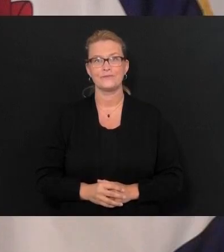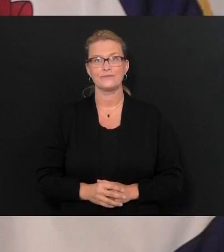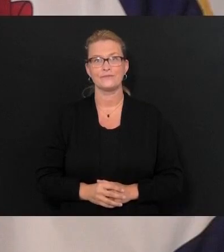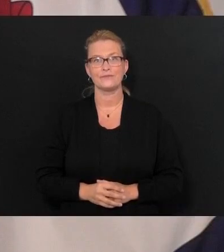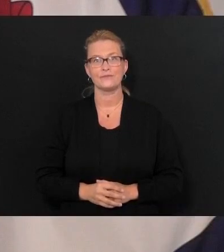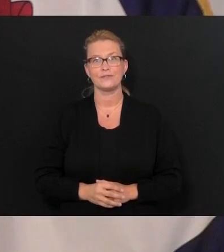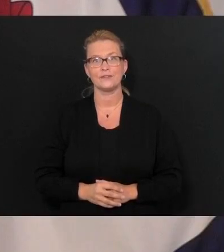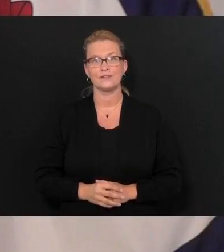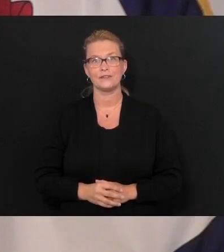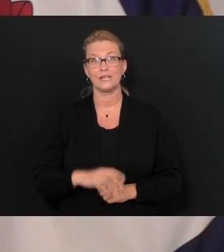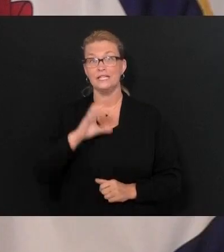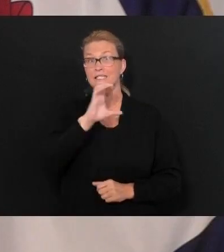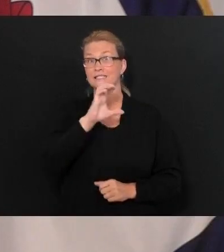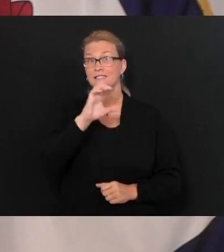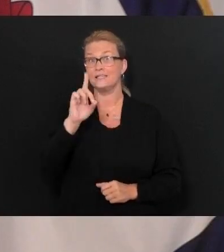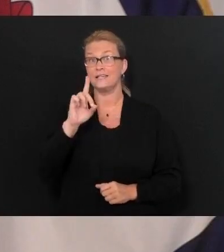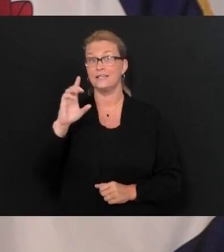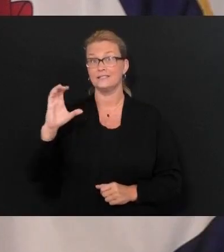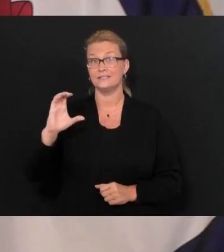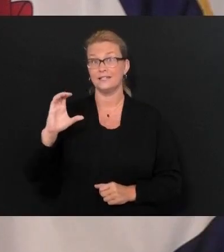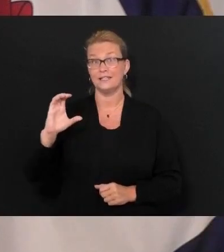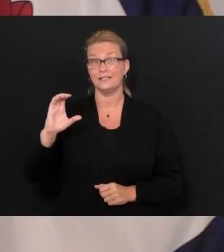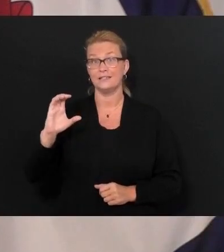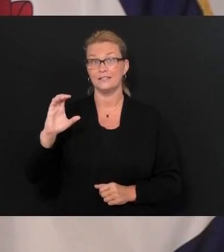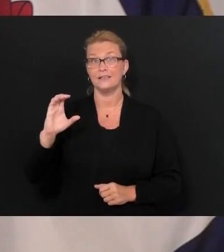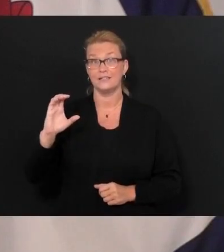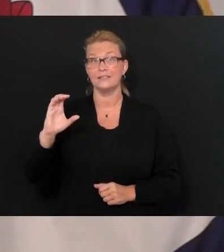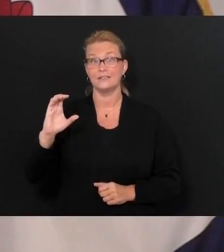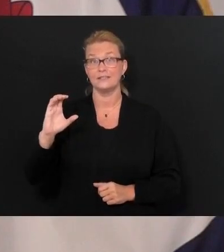The CDC,